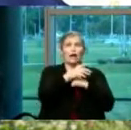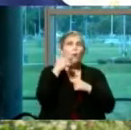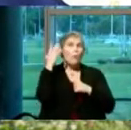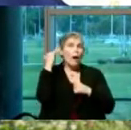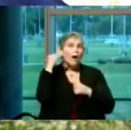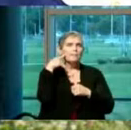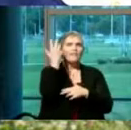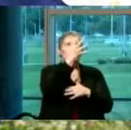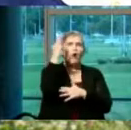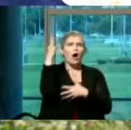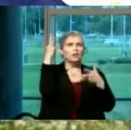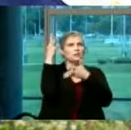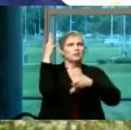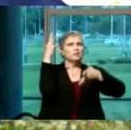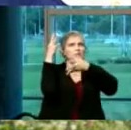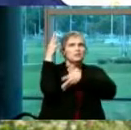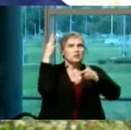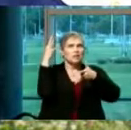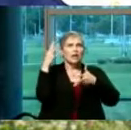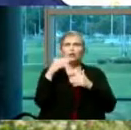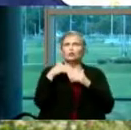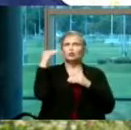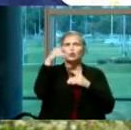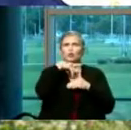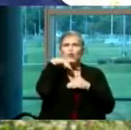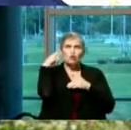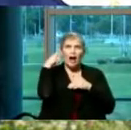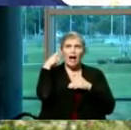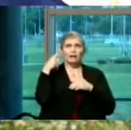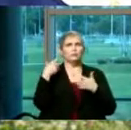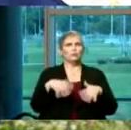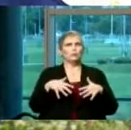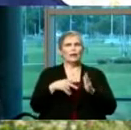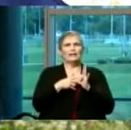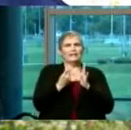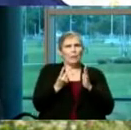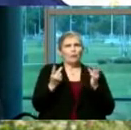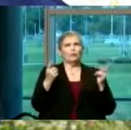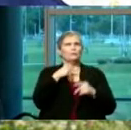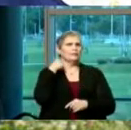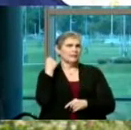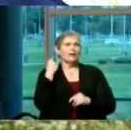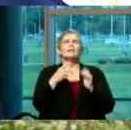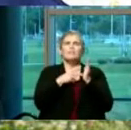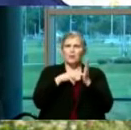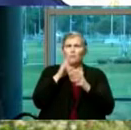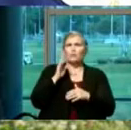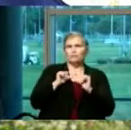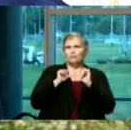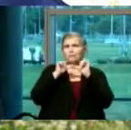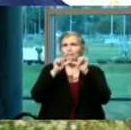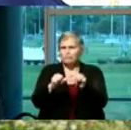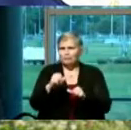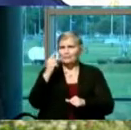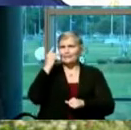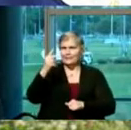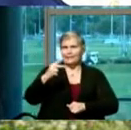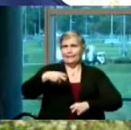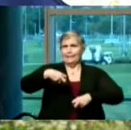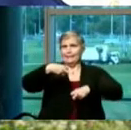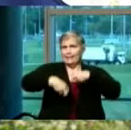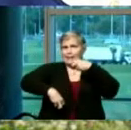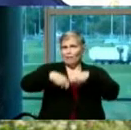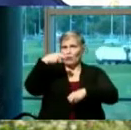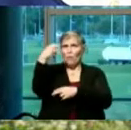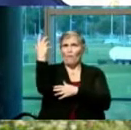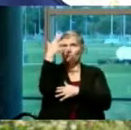conditions linked to climate change are a difficult combination, and it means that we're going to continue to see difficult fire seasons